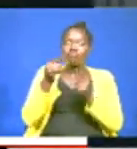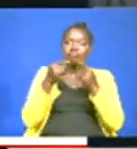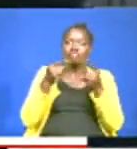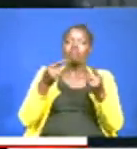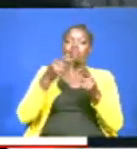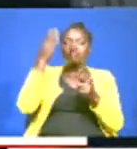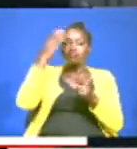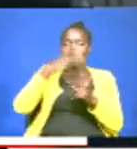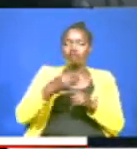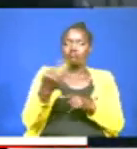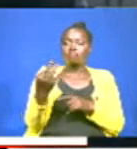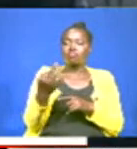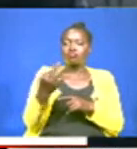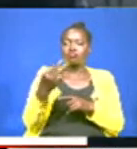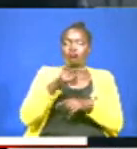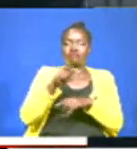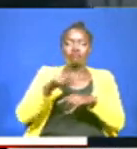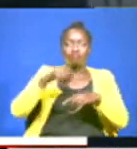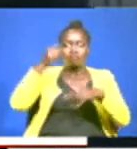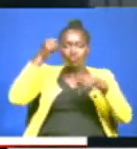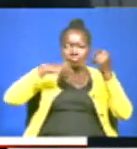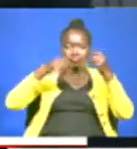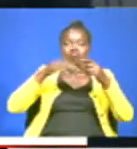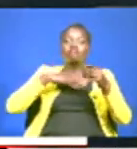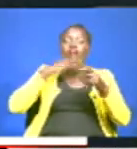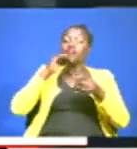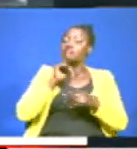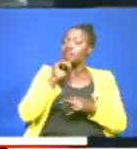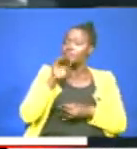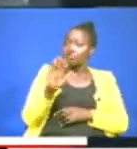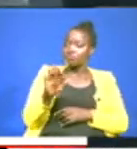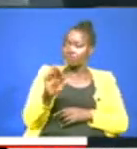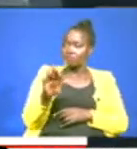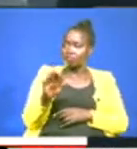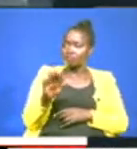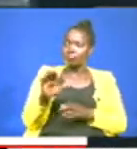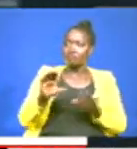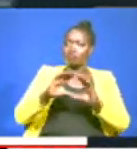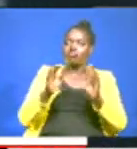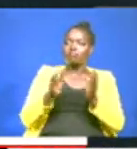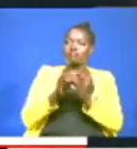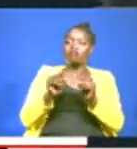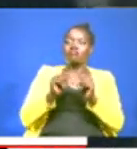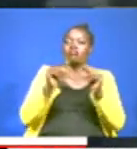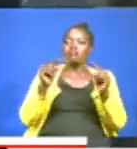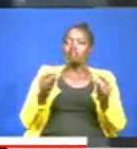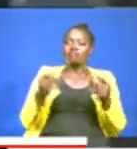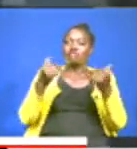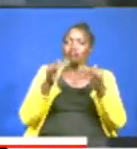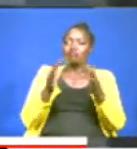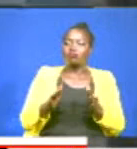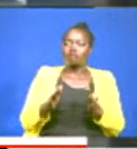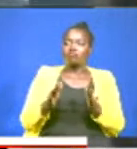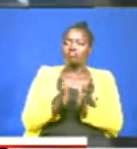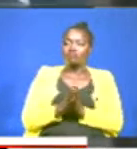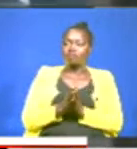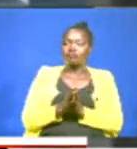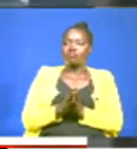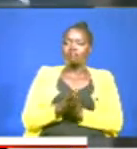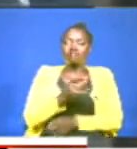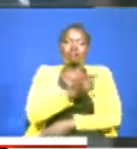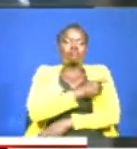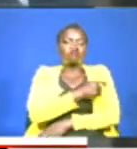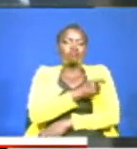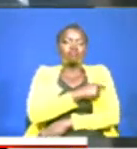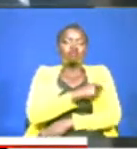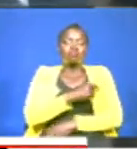of national mourning after Pele's death. Pele, arguably the world's greatest ever player, has been undergoing treatment for colon